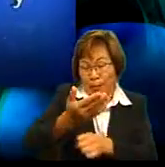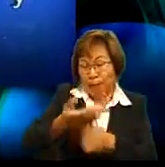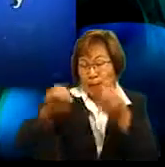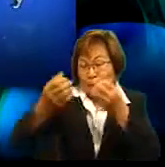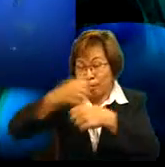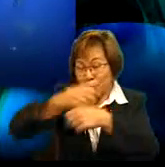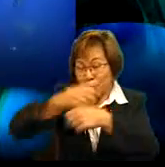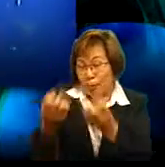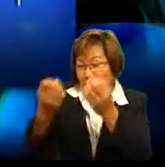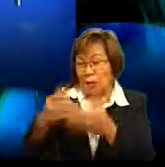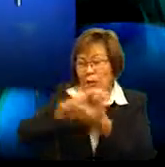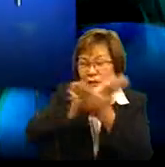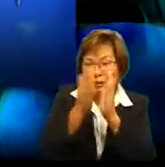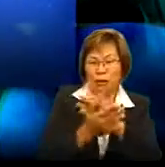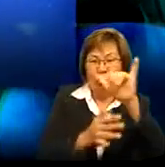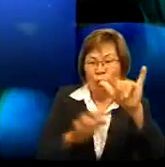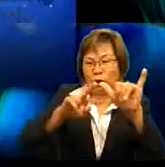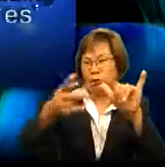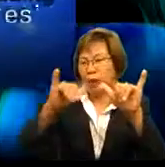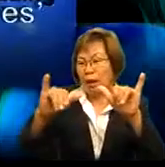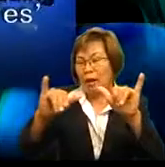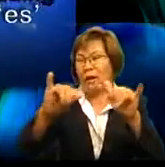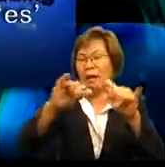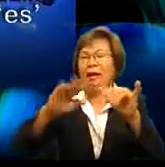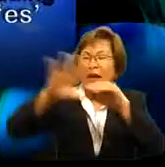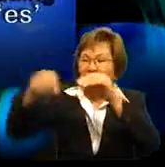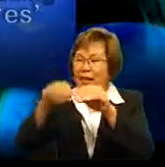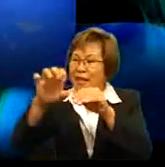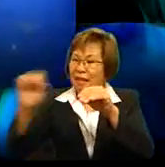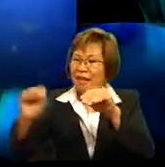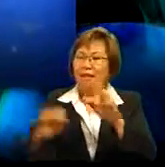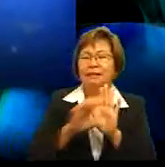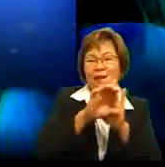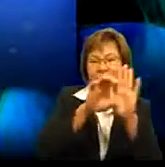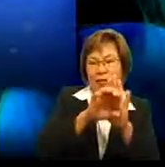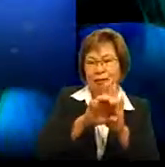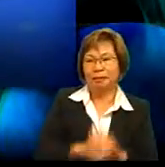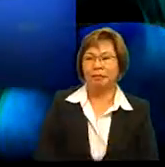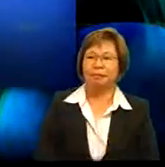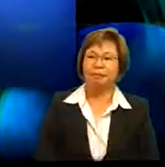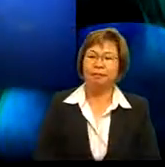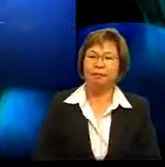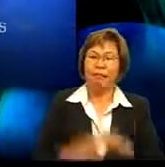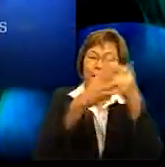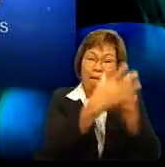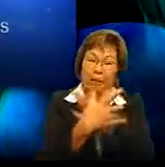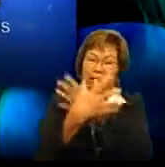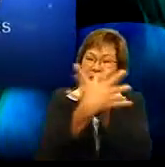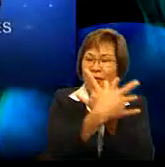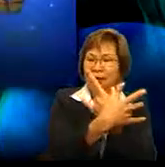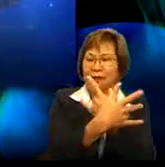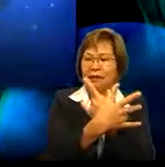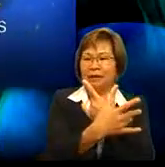by changing y to I and adding es. For example, butterflies,